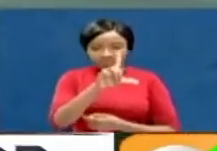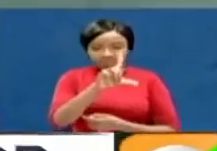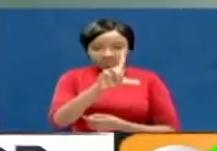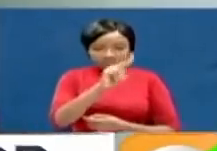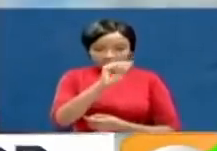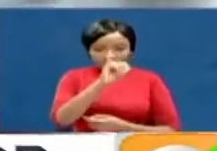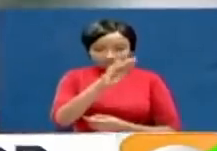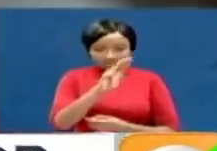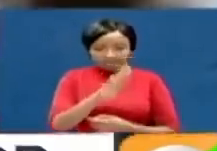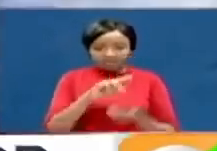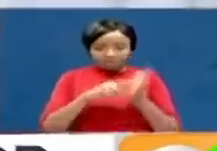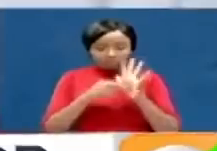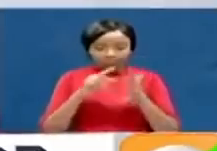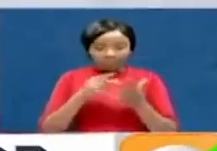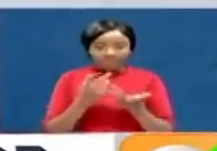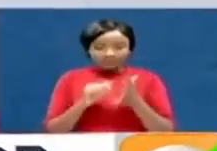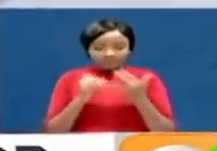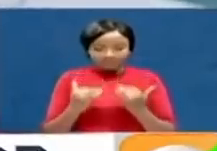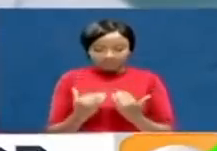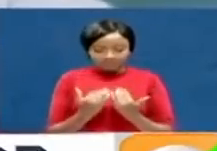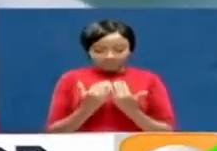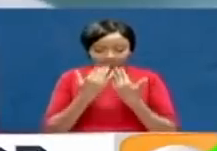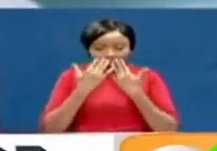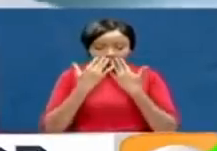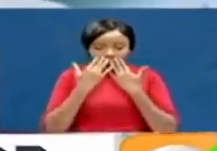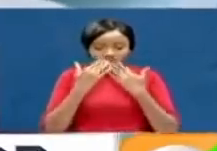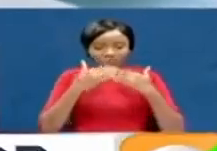breathing in, it opens. So you take